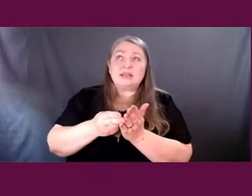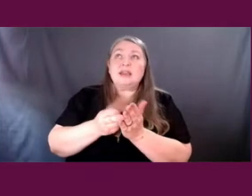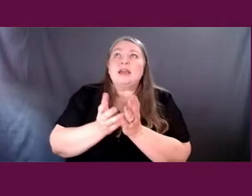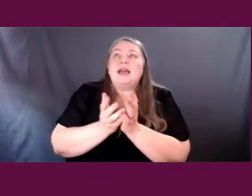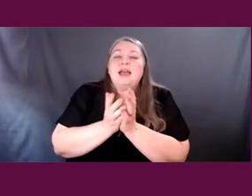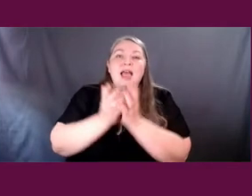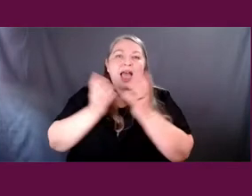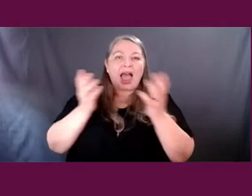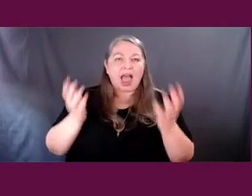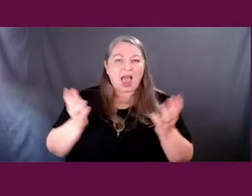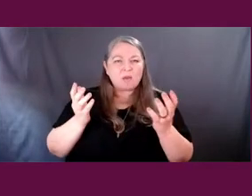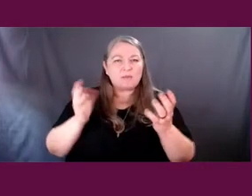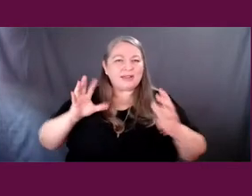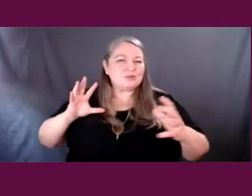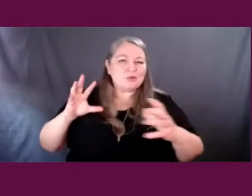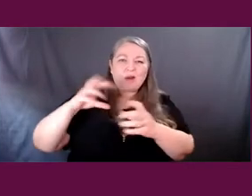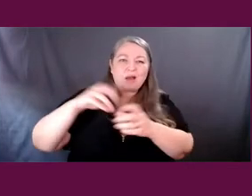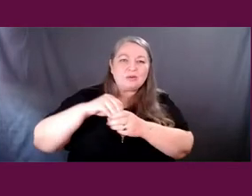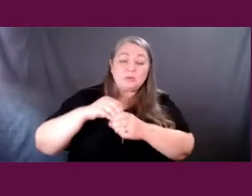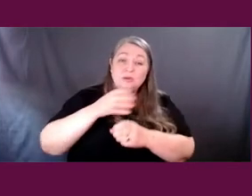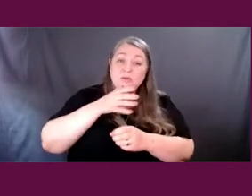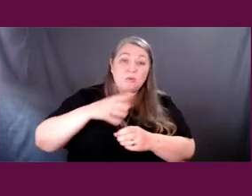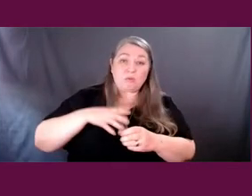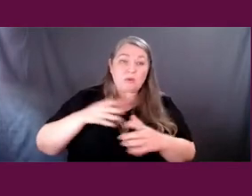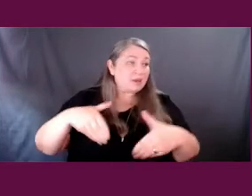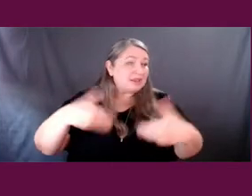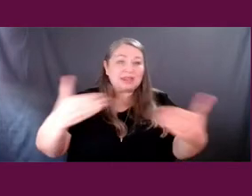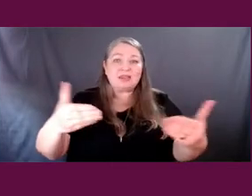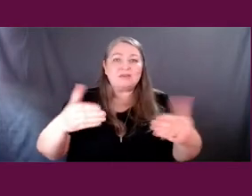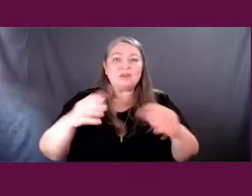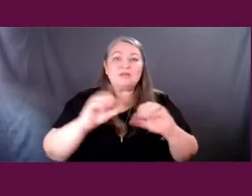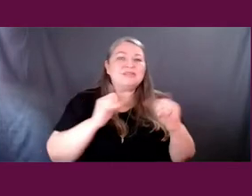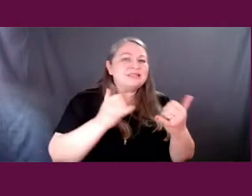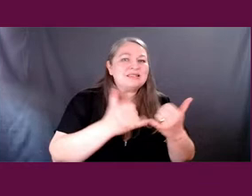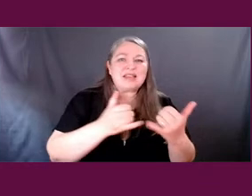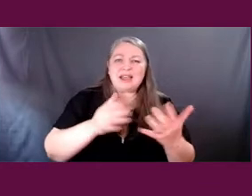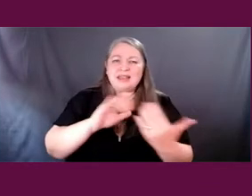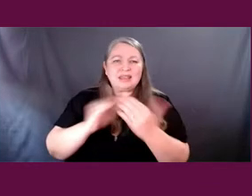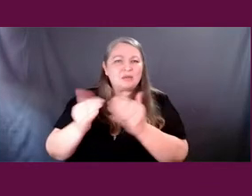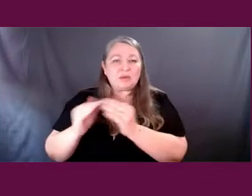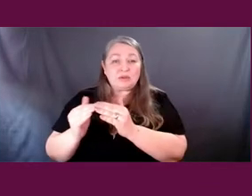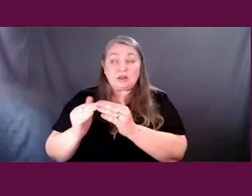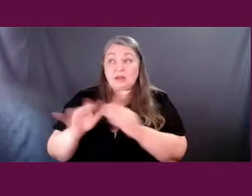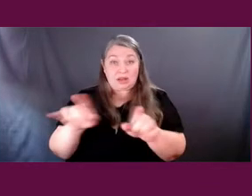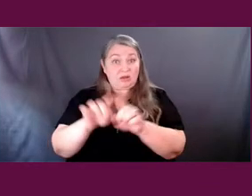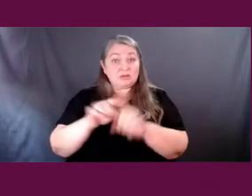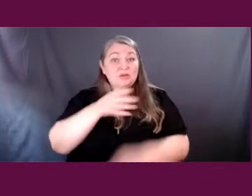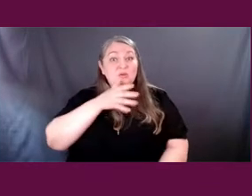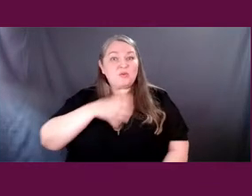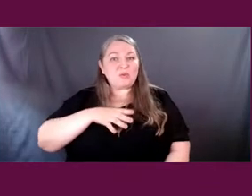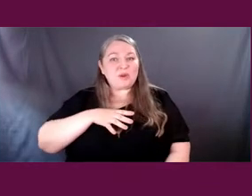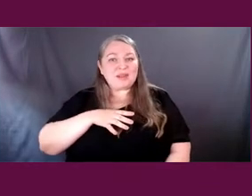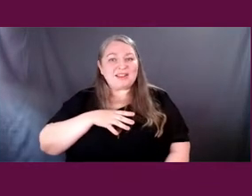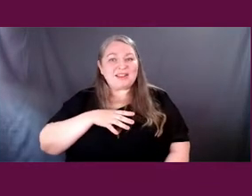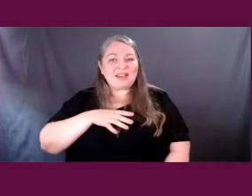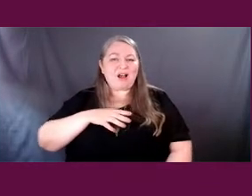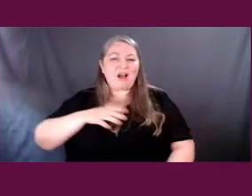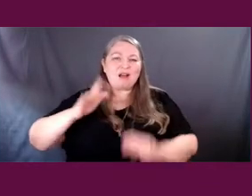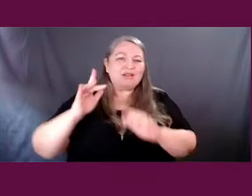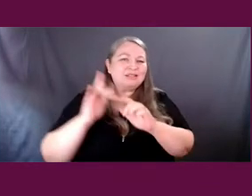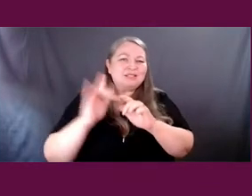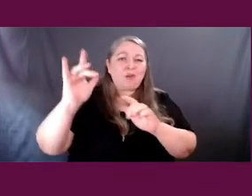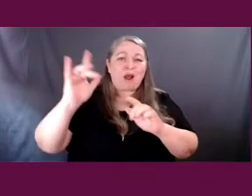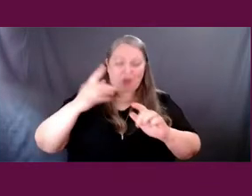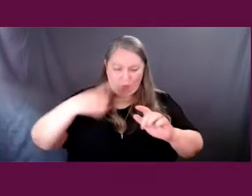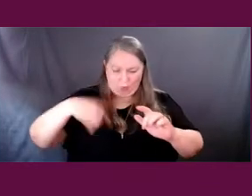a contribution women are to our society, to our community, but also that women are the start. We are creation, our